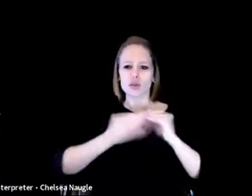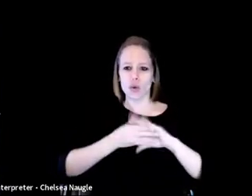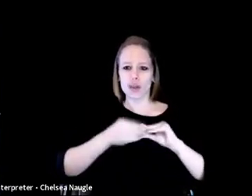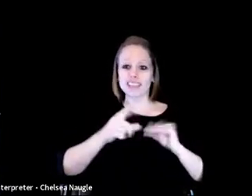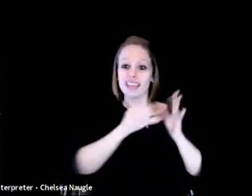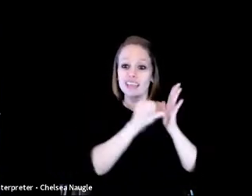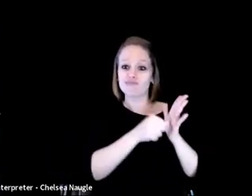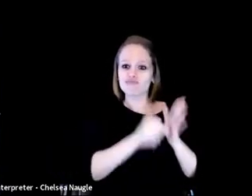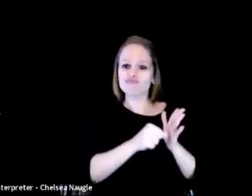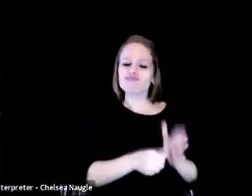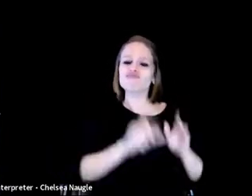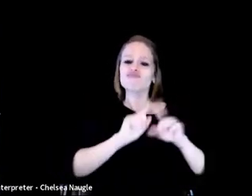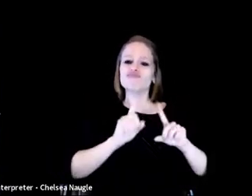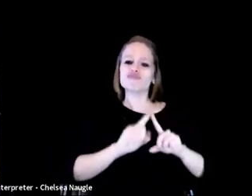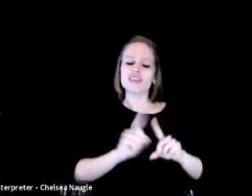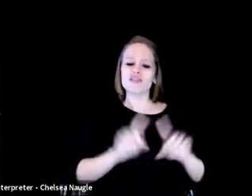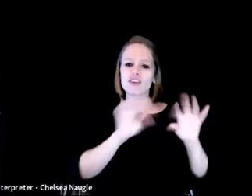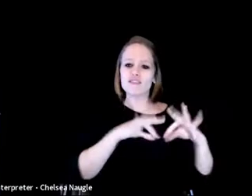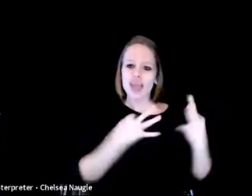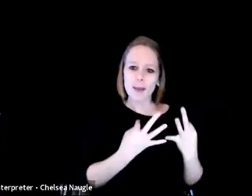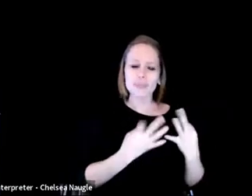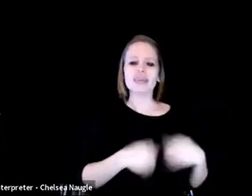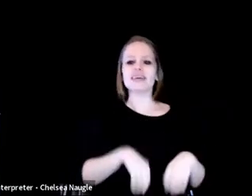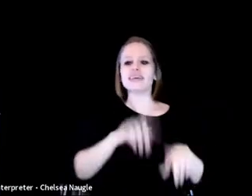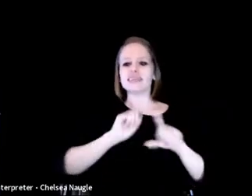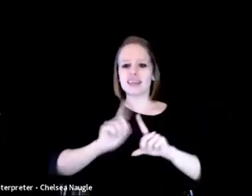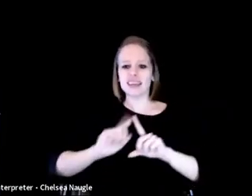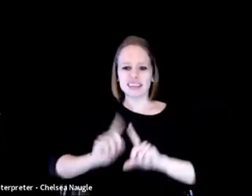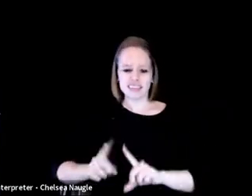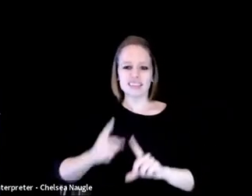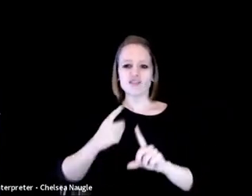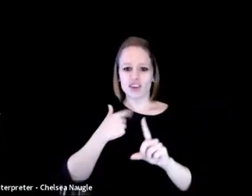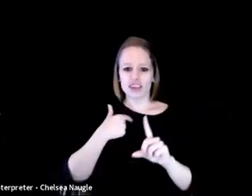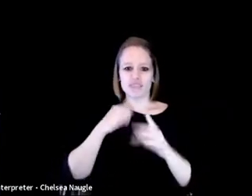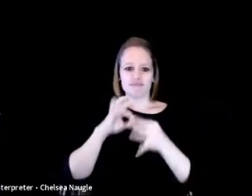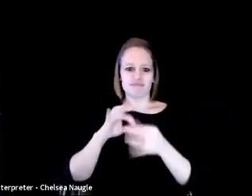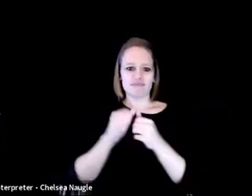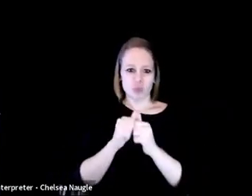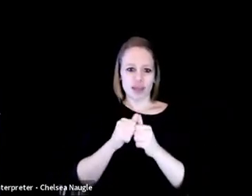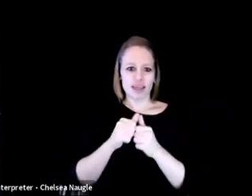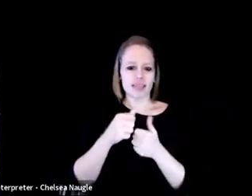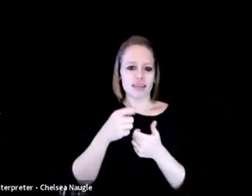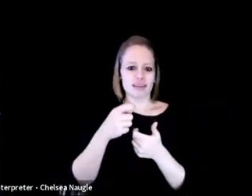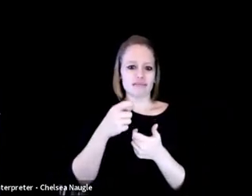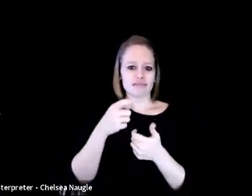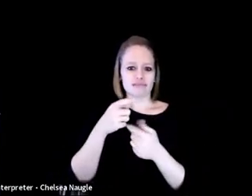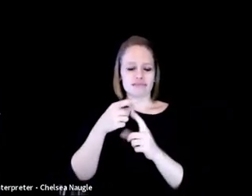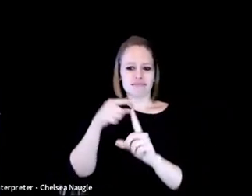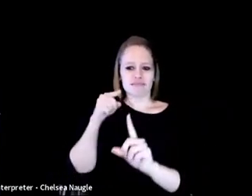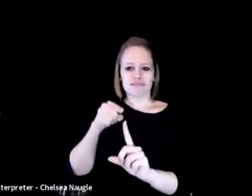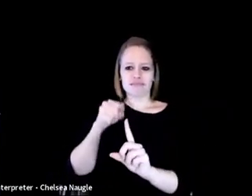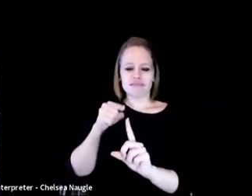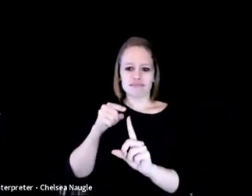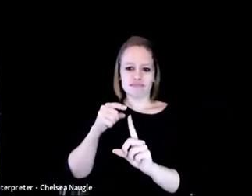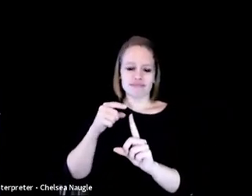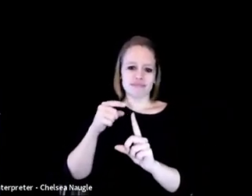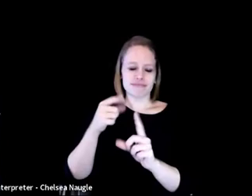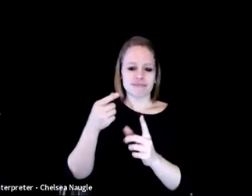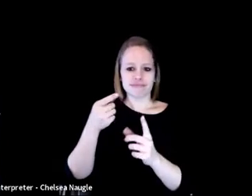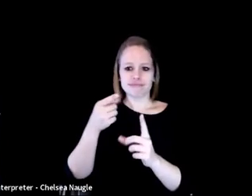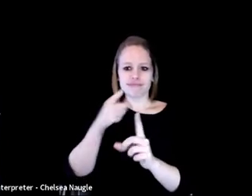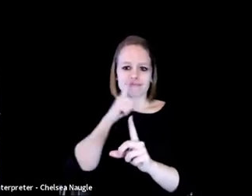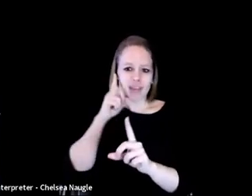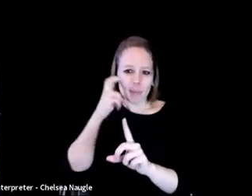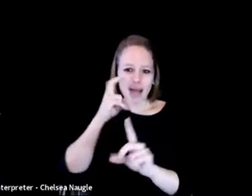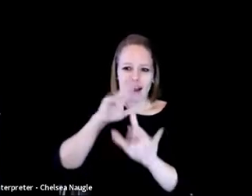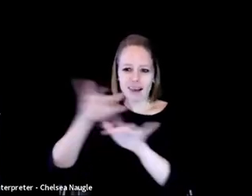and different etiologies. And they found this adorable child, who I know very well, his family, because